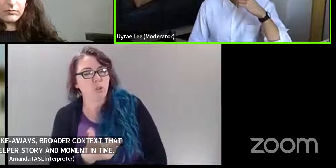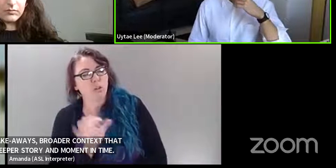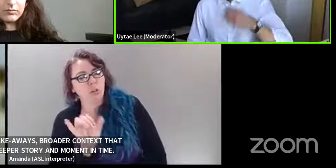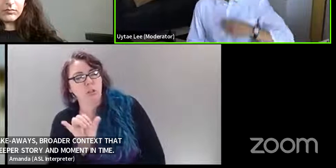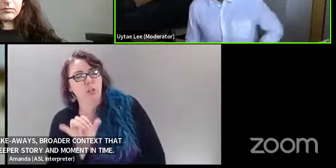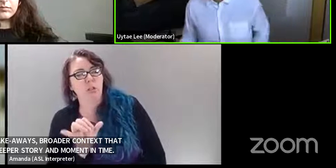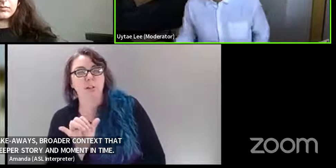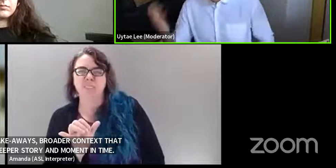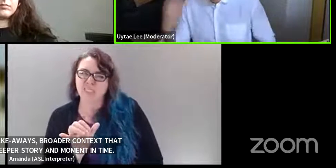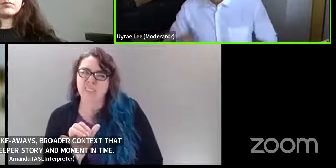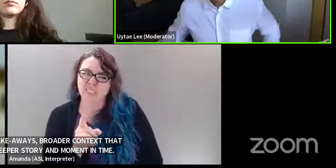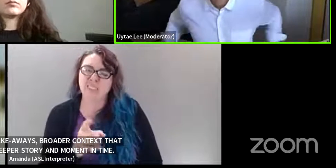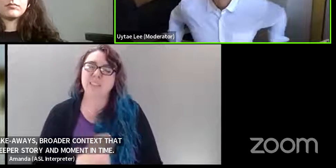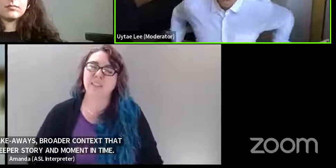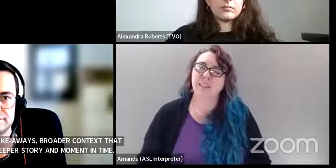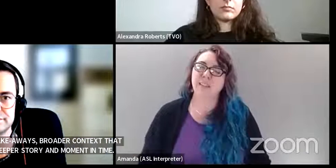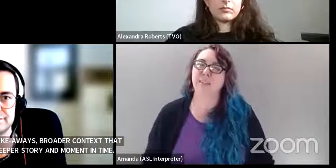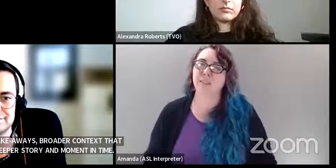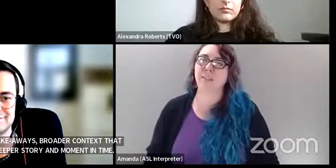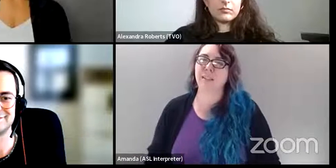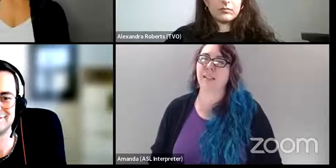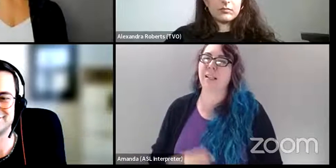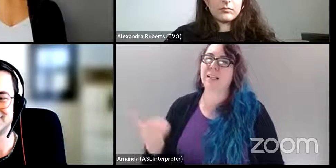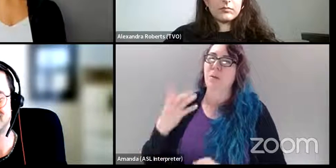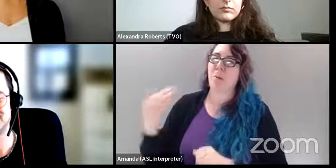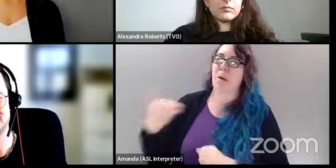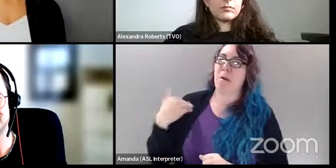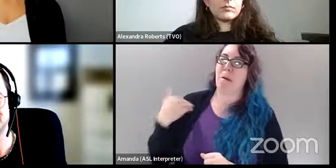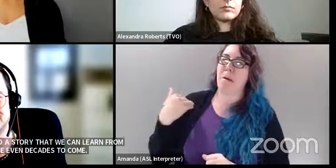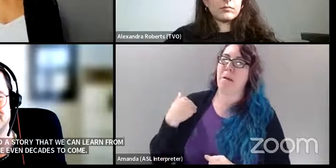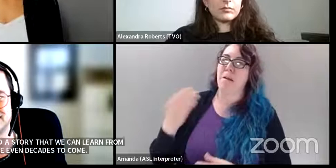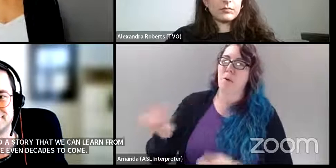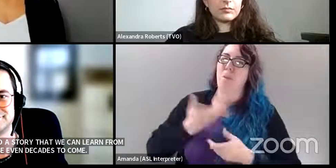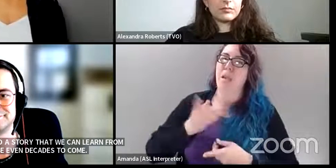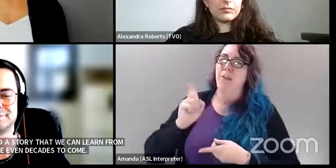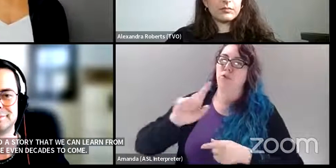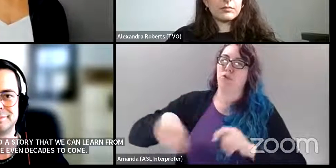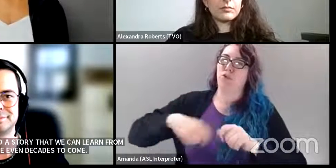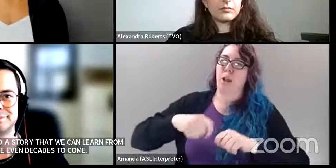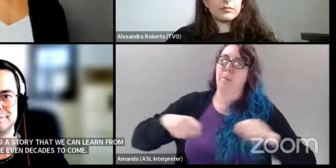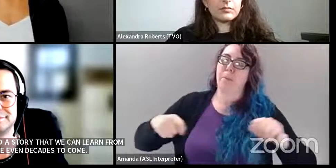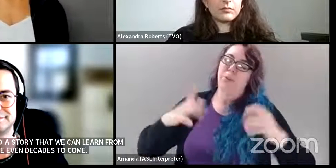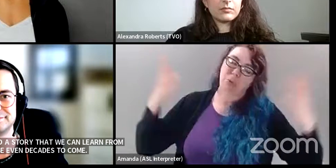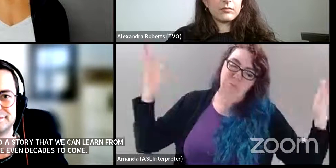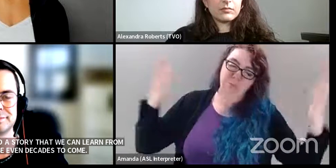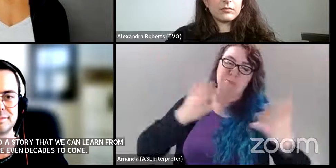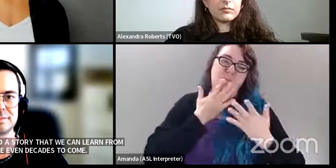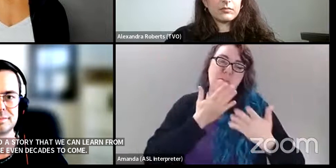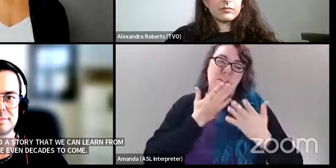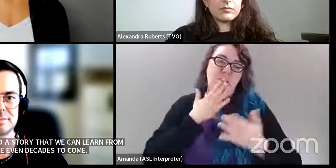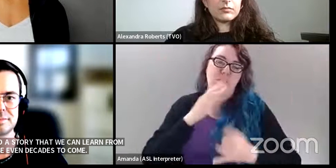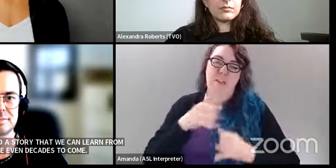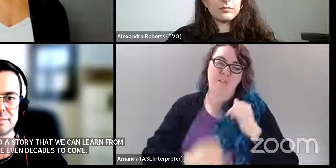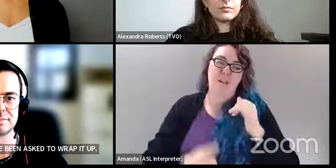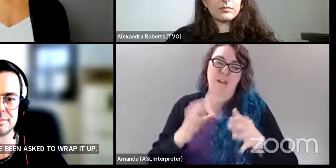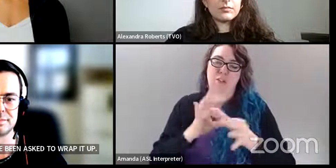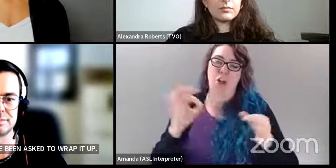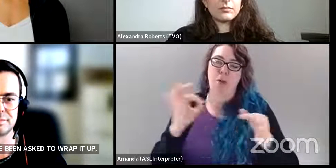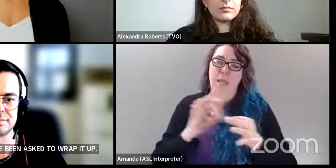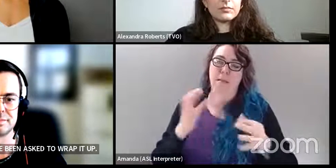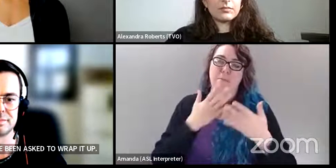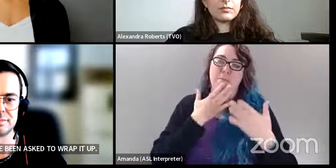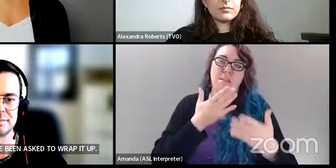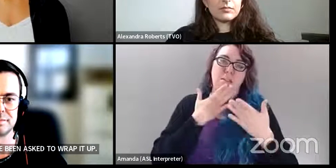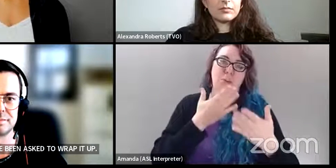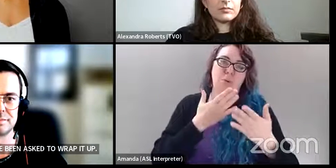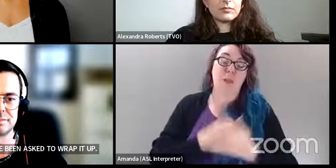note, I've been asked to wrap it up. So thank you so much for that final comment, Adam. And thank you so much, everyone here on this panel, for,